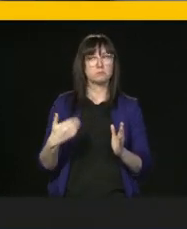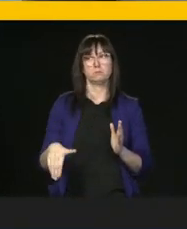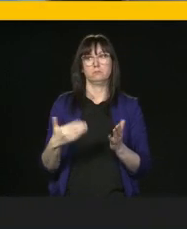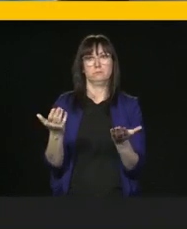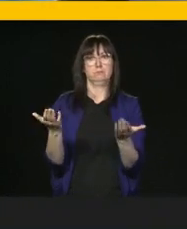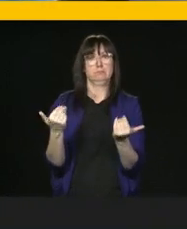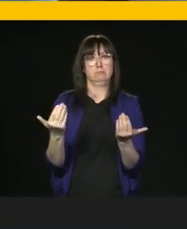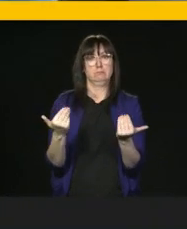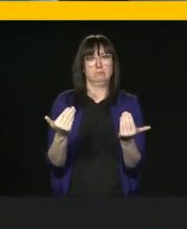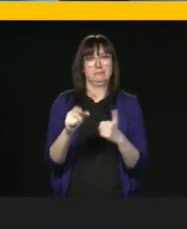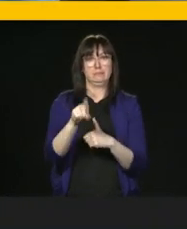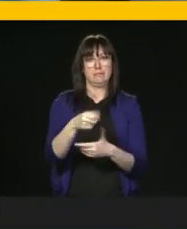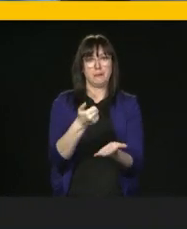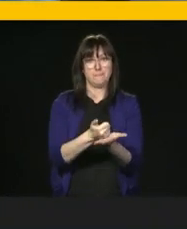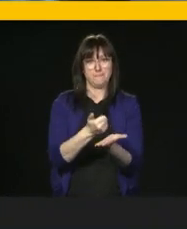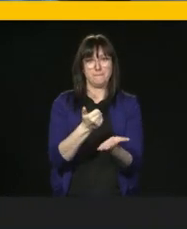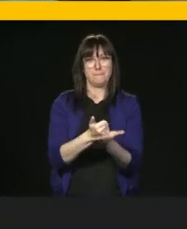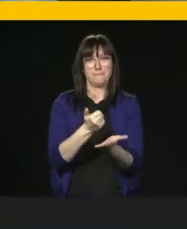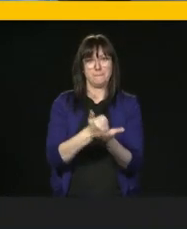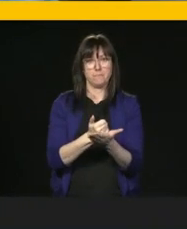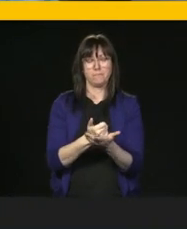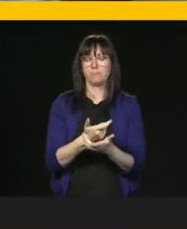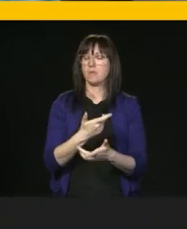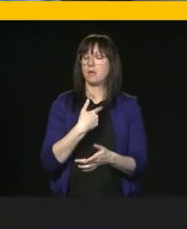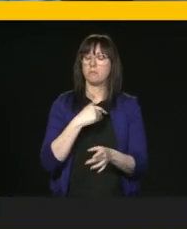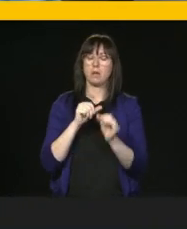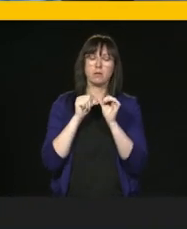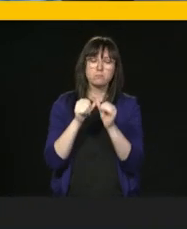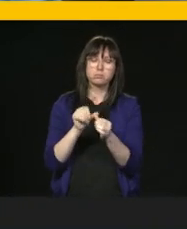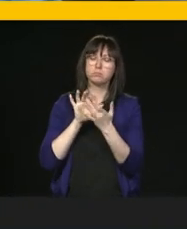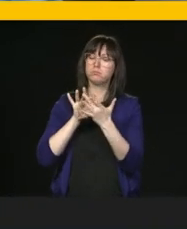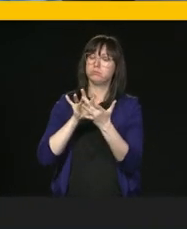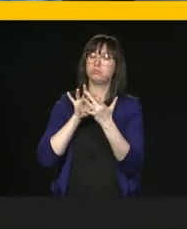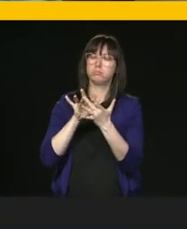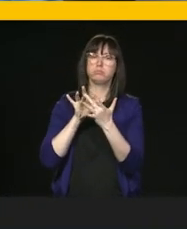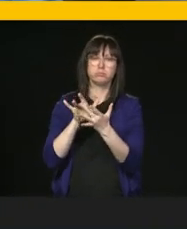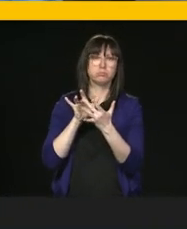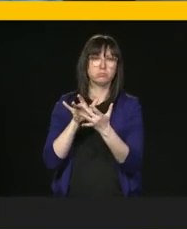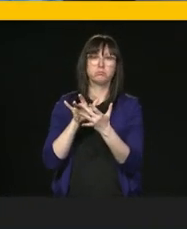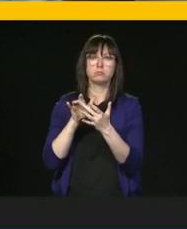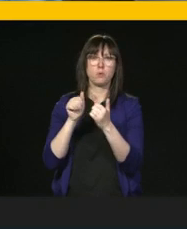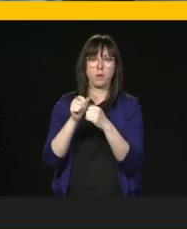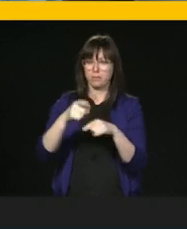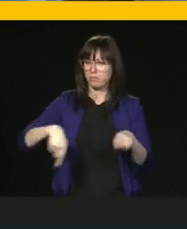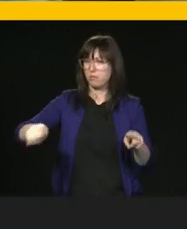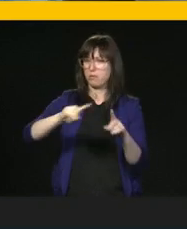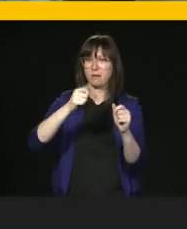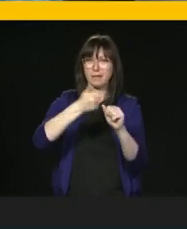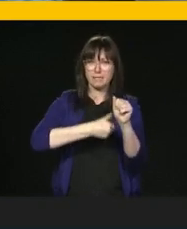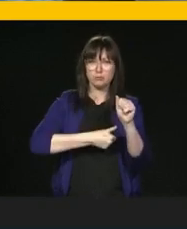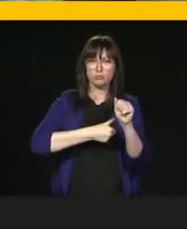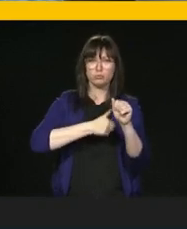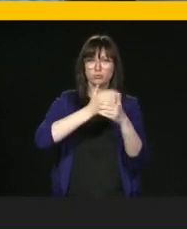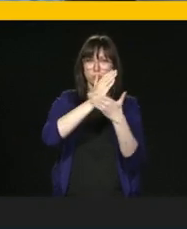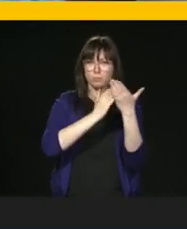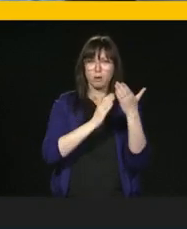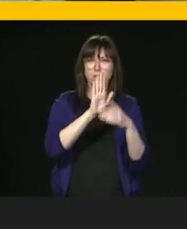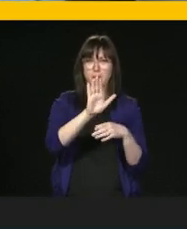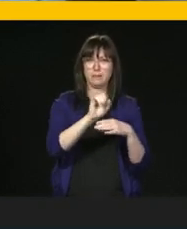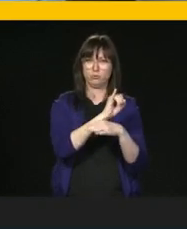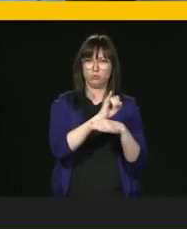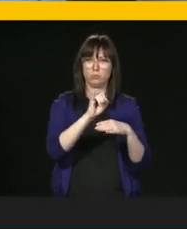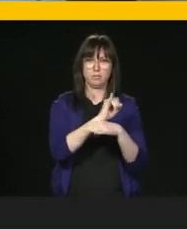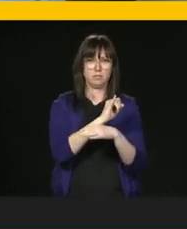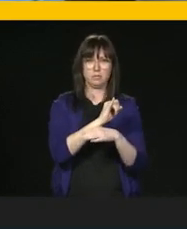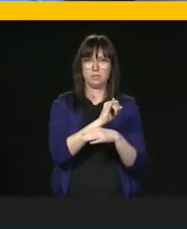I'm in constant contact with the industry and every single sector. These people need oxygen. They need flexibility.